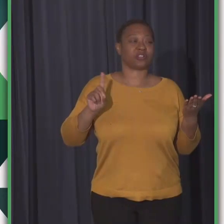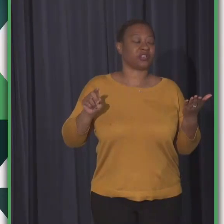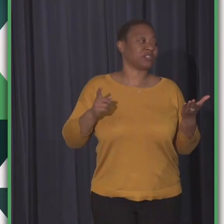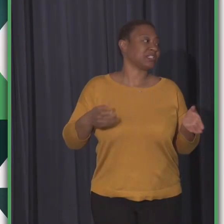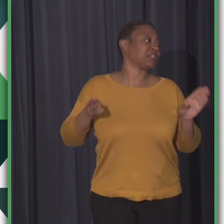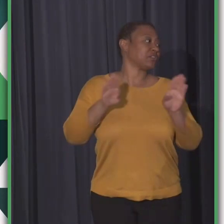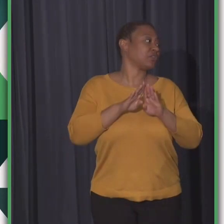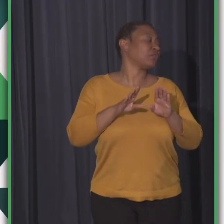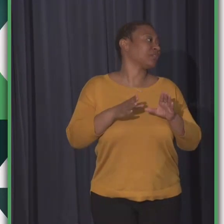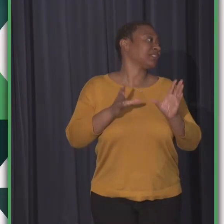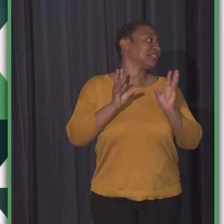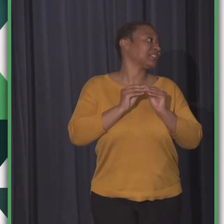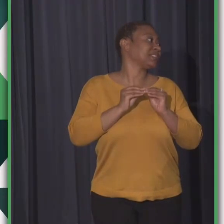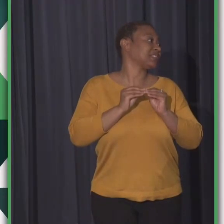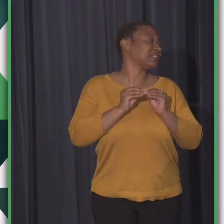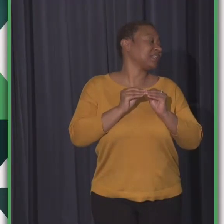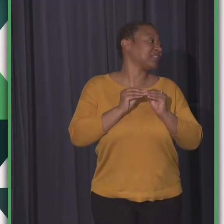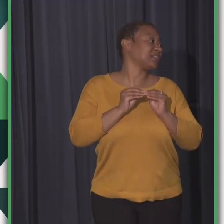into closed session,